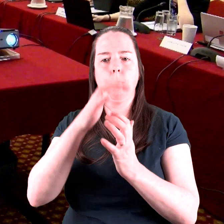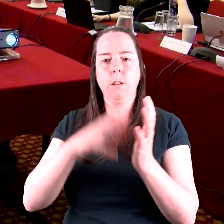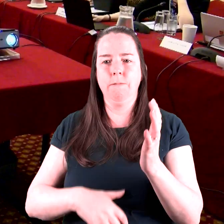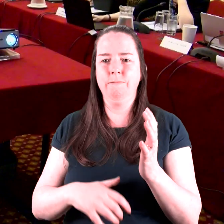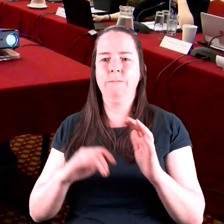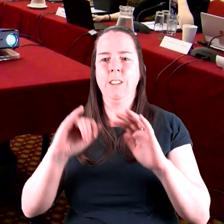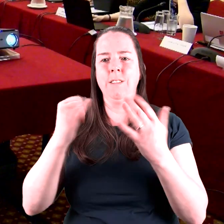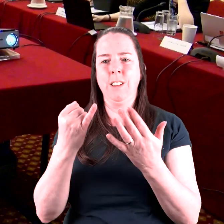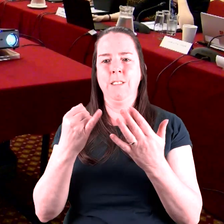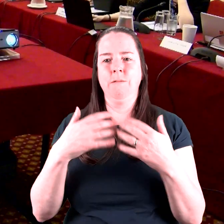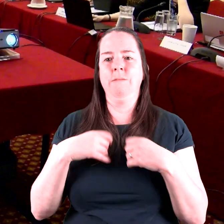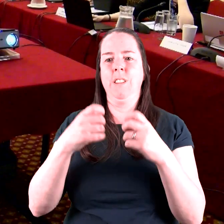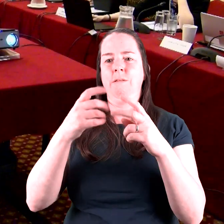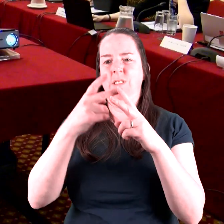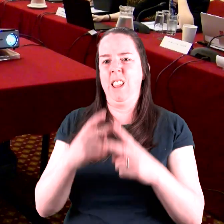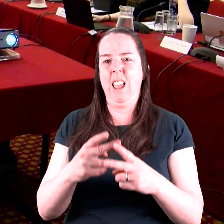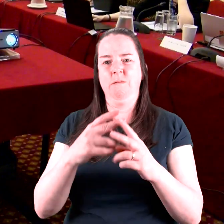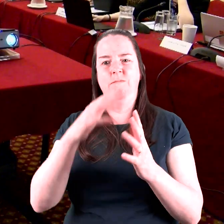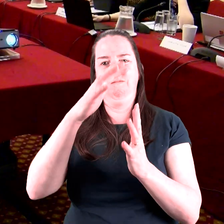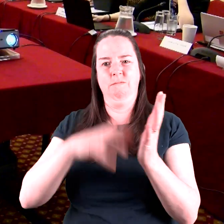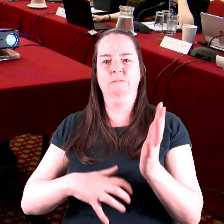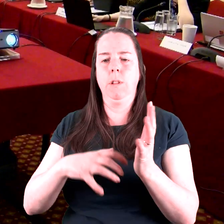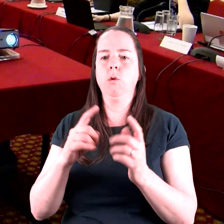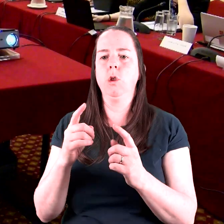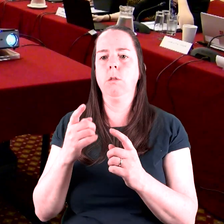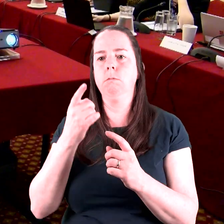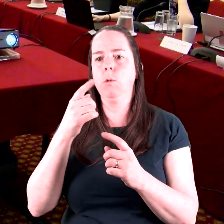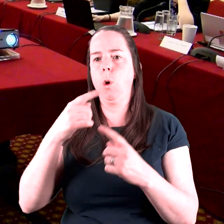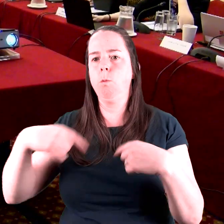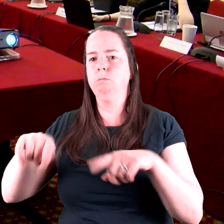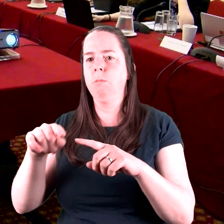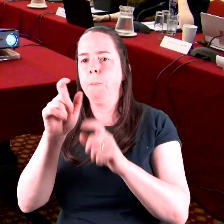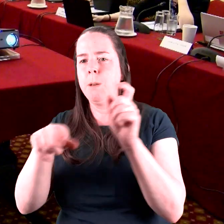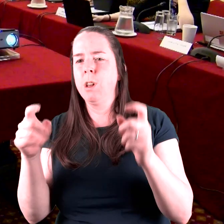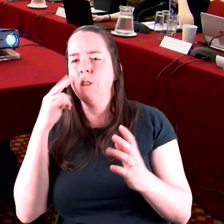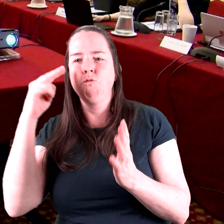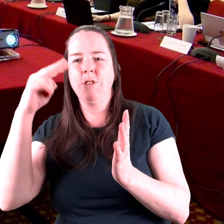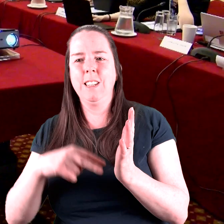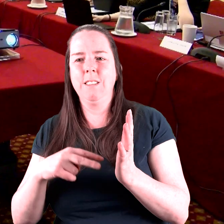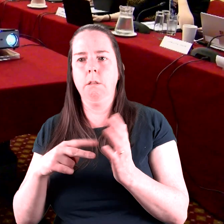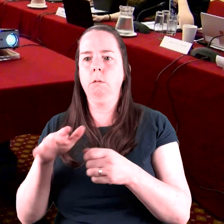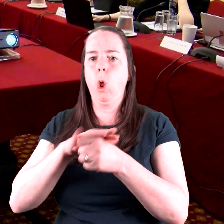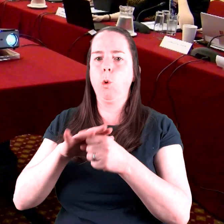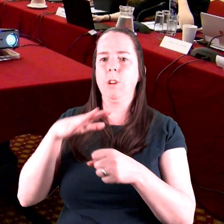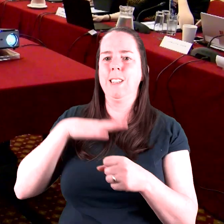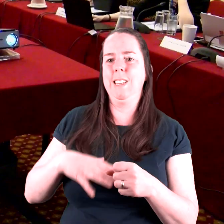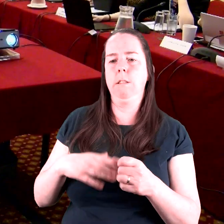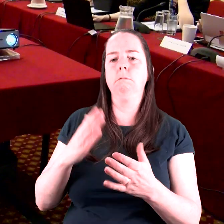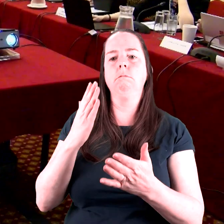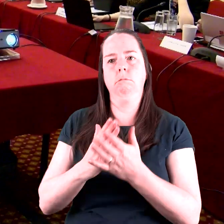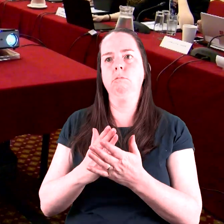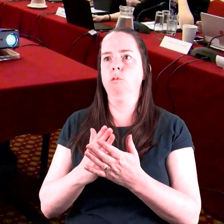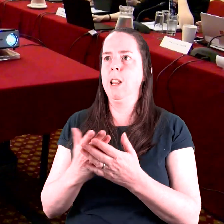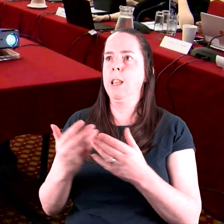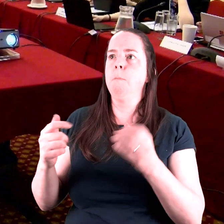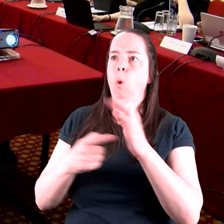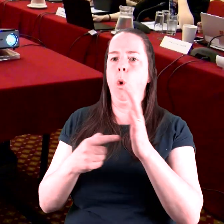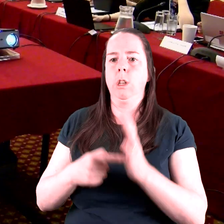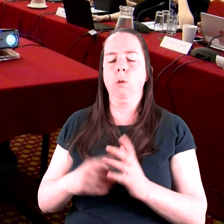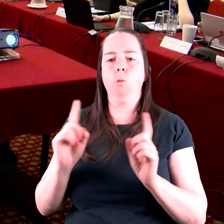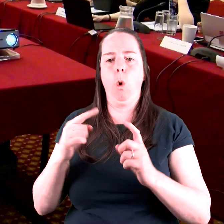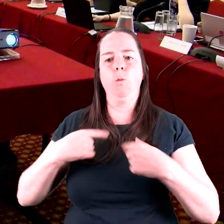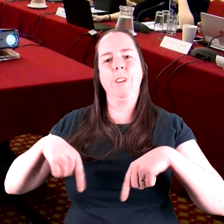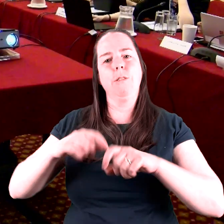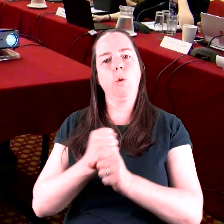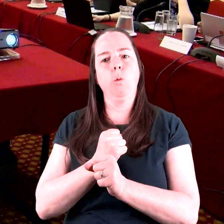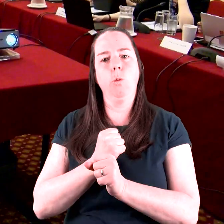health and care plans, and they'll also be on part of our website, just so that people can see that local needs are definitely driving what we do at South West London. But just to